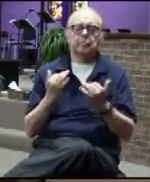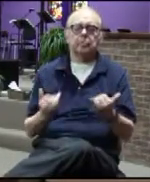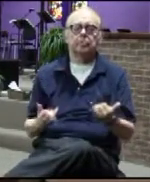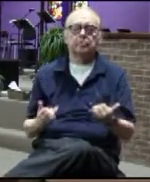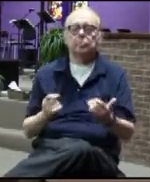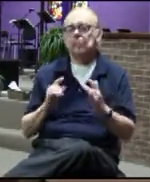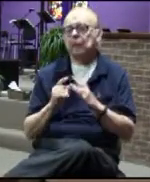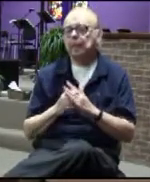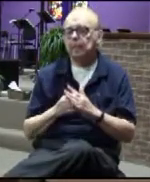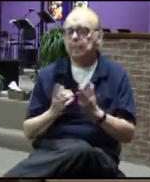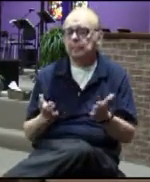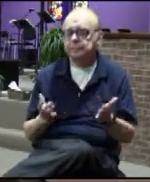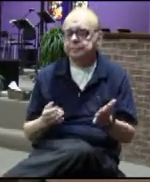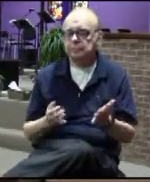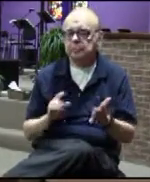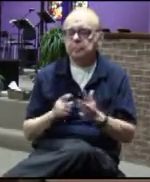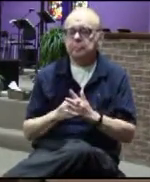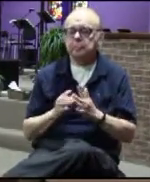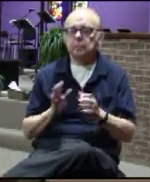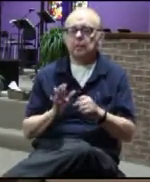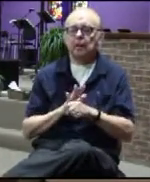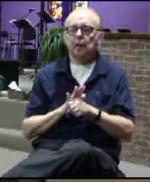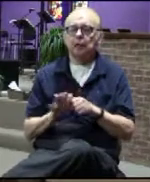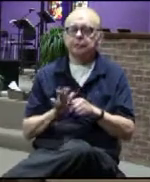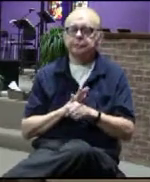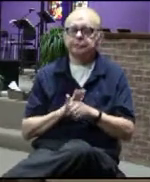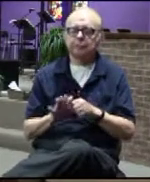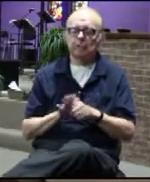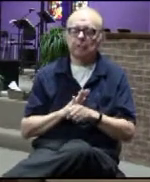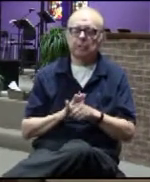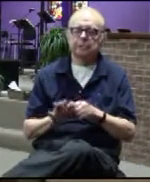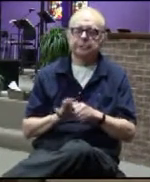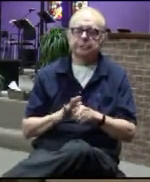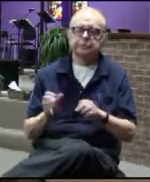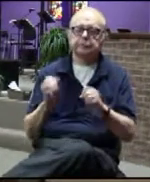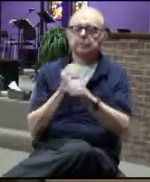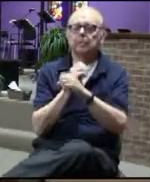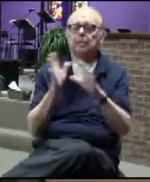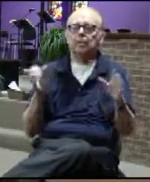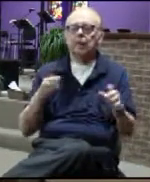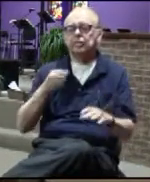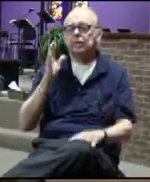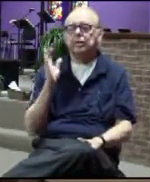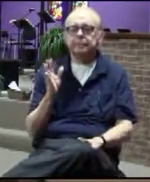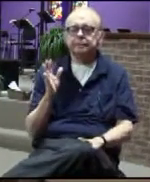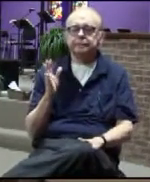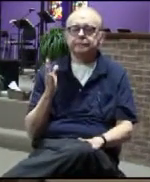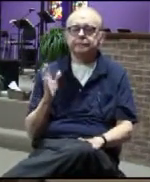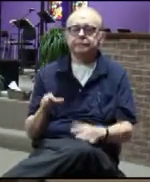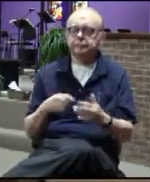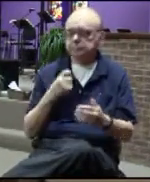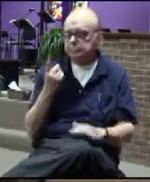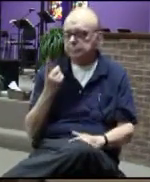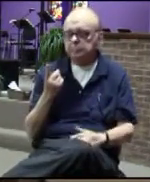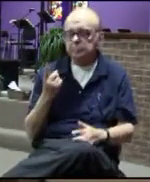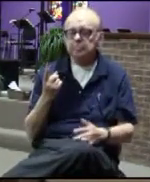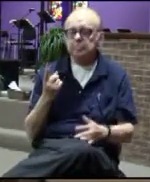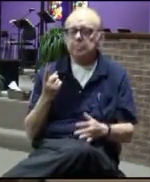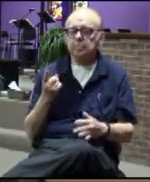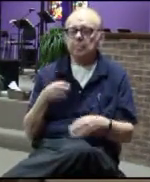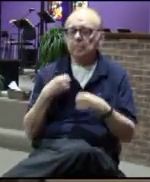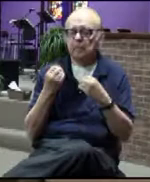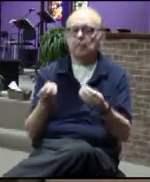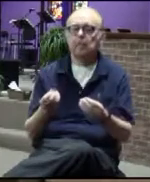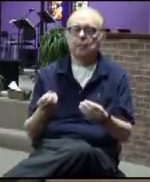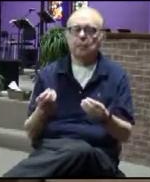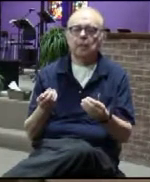now beginning to start fulfilling the imagination of God may I understand to give